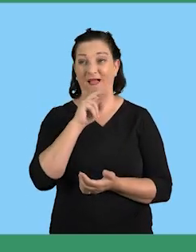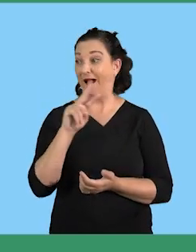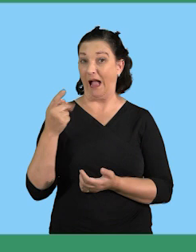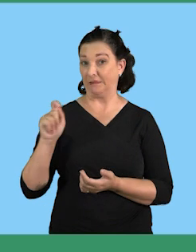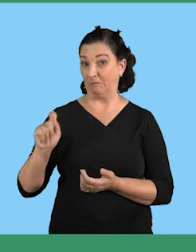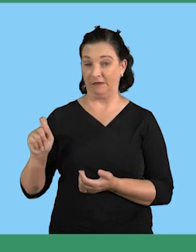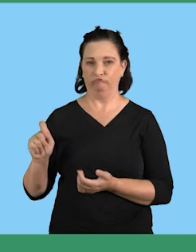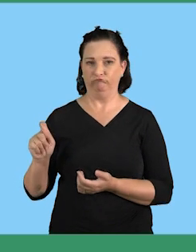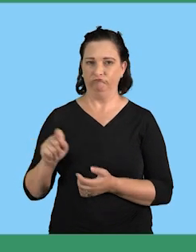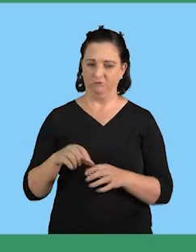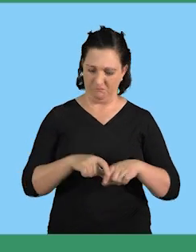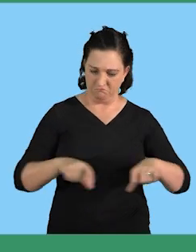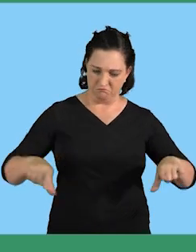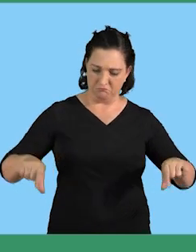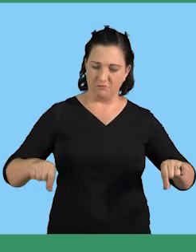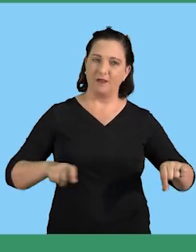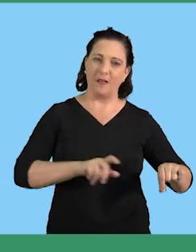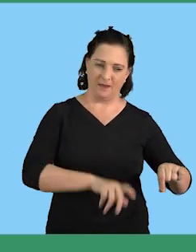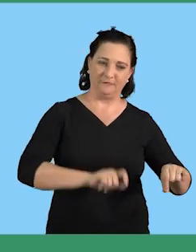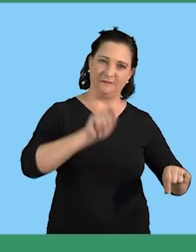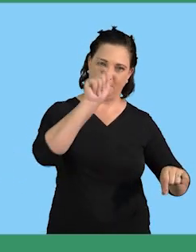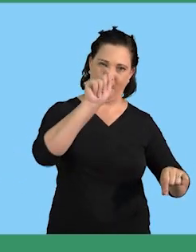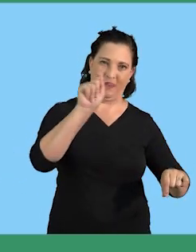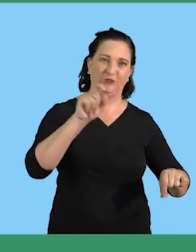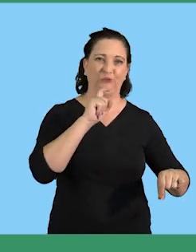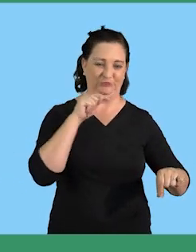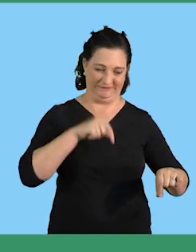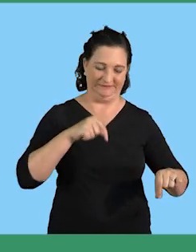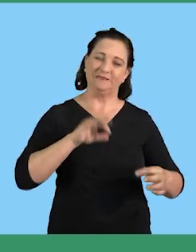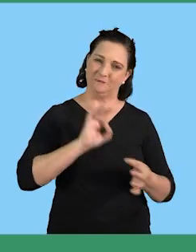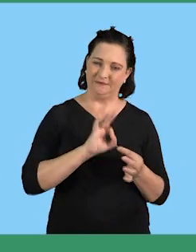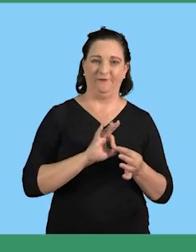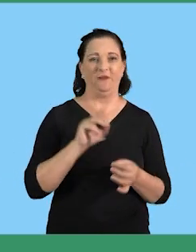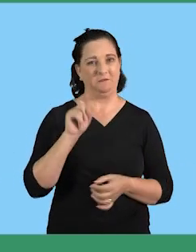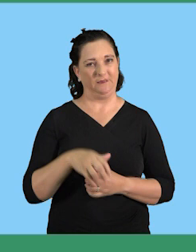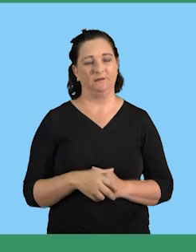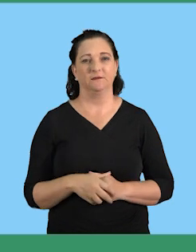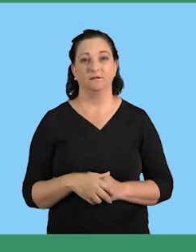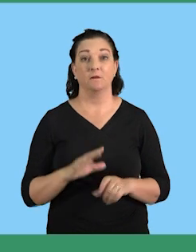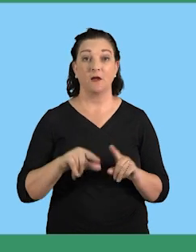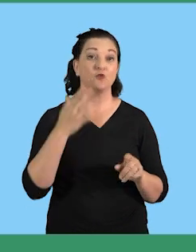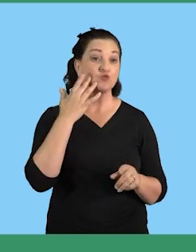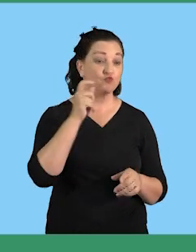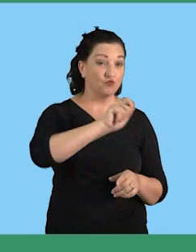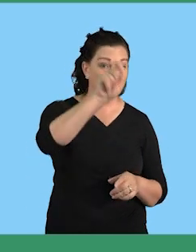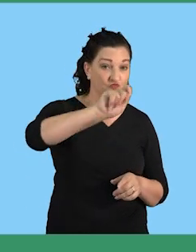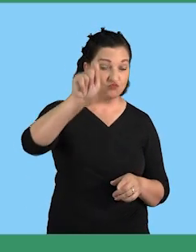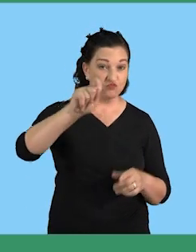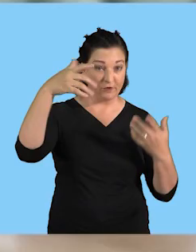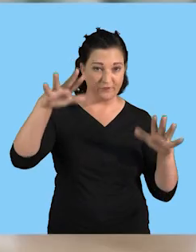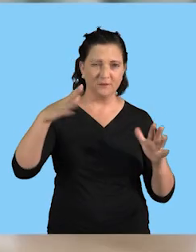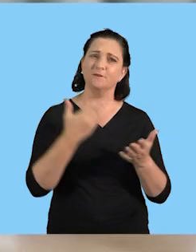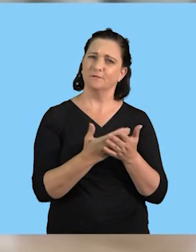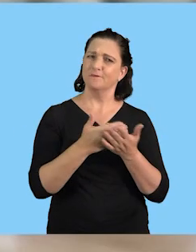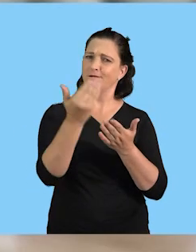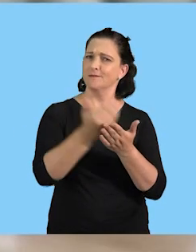just use any other pen. There's a coded pen. Another advantage about with this one is that if you, after writing, you can save the information in